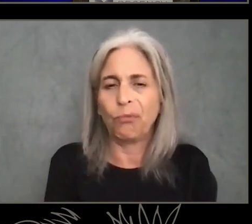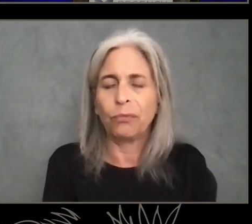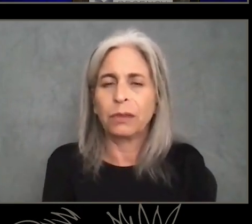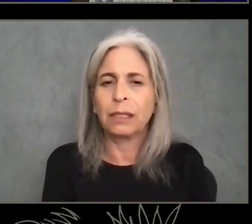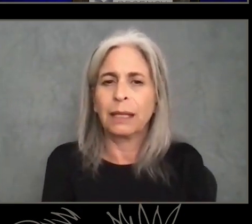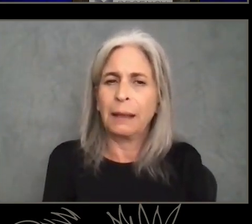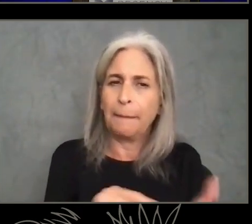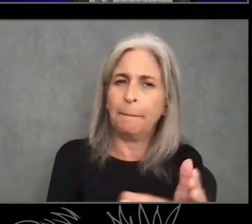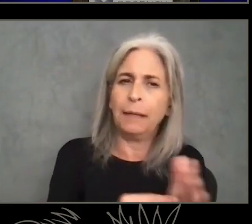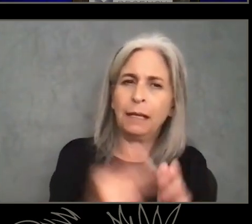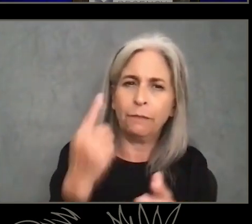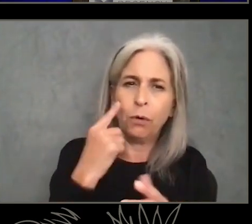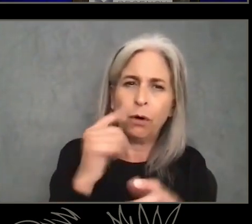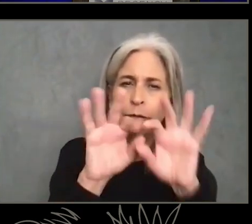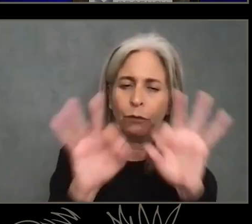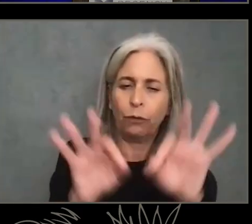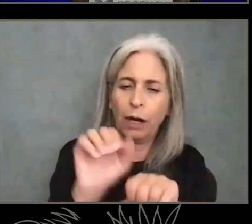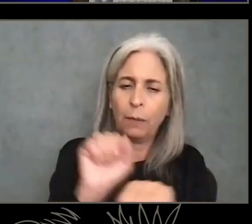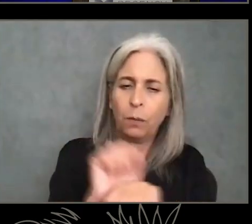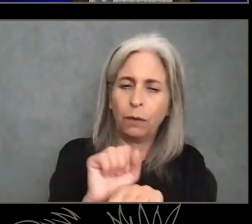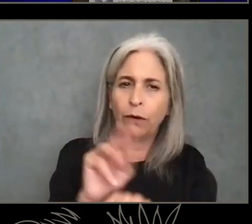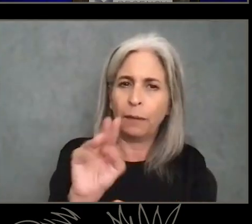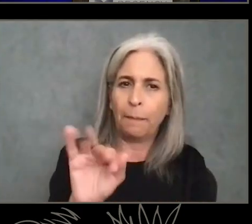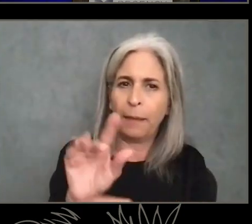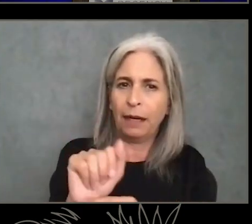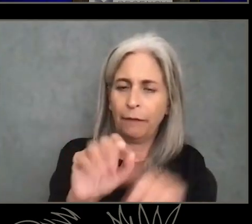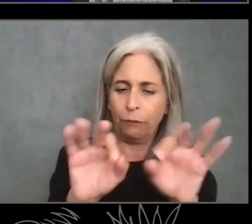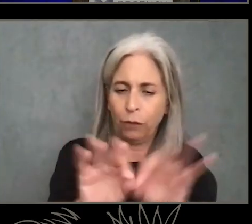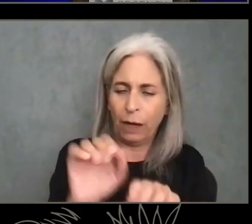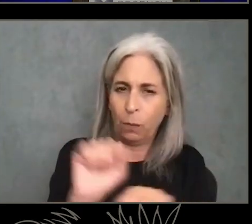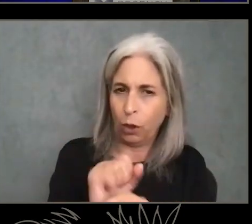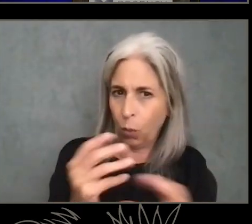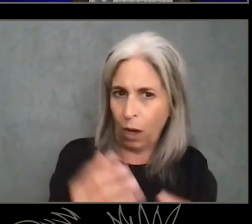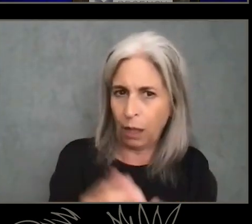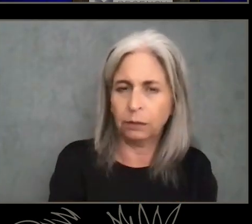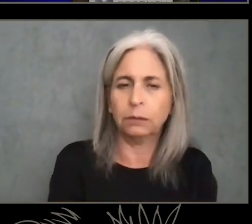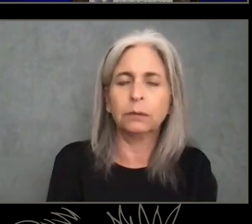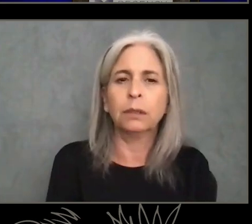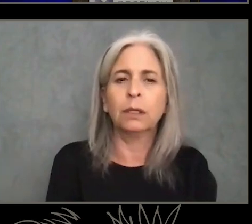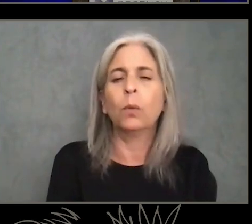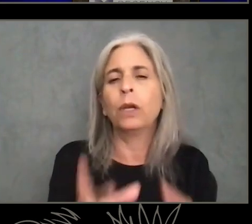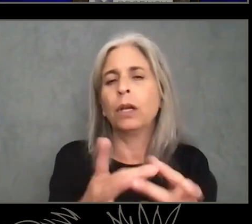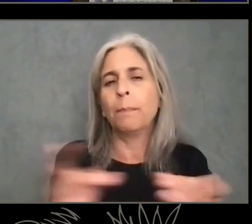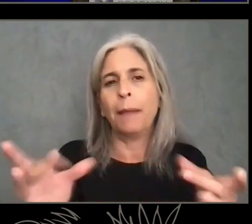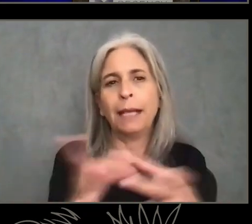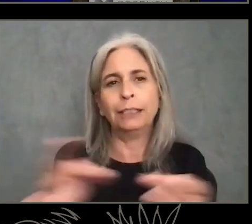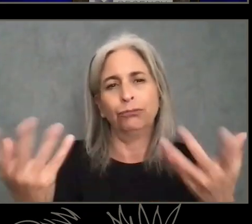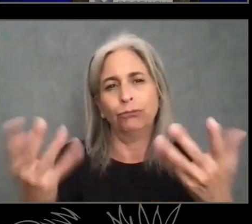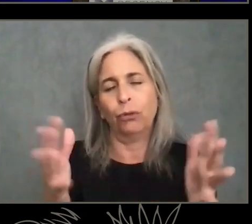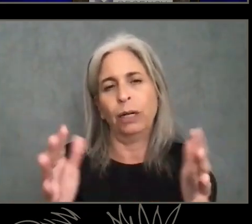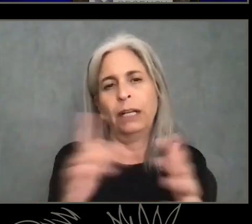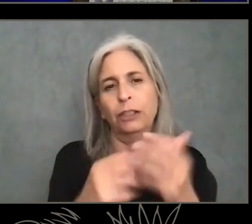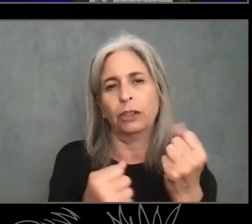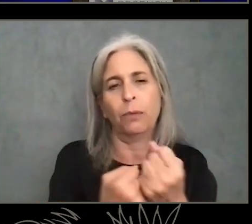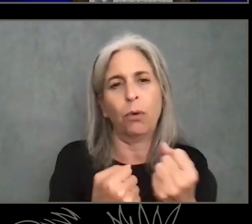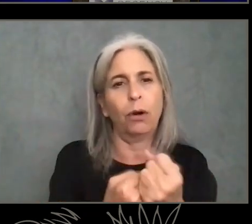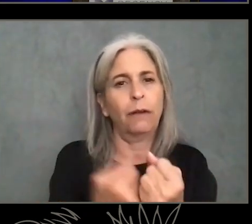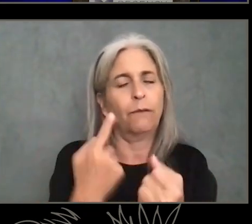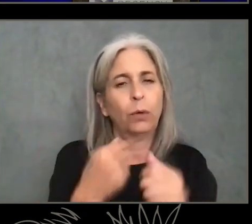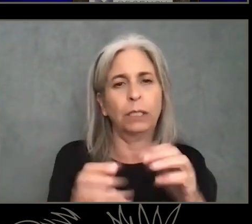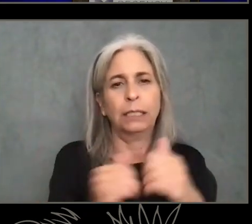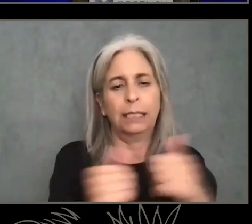So what does this mean for frameworks and meta frameworks? We already mentioned these have these support for